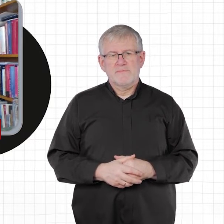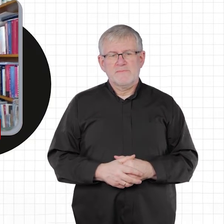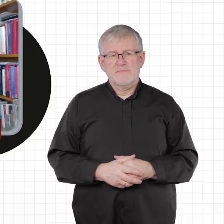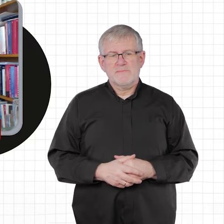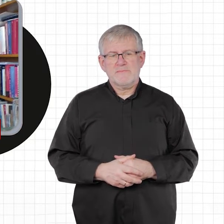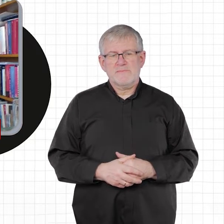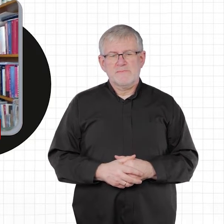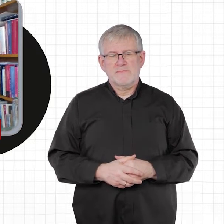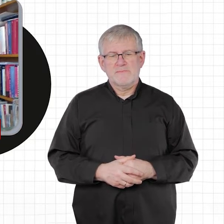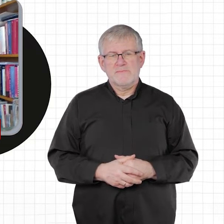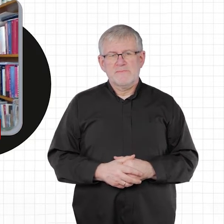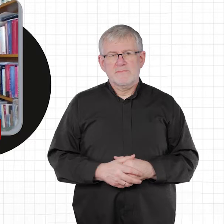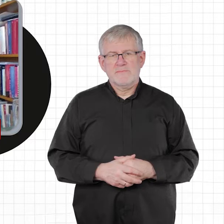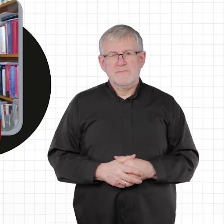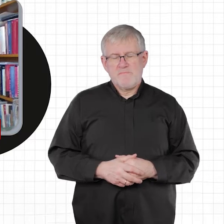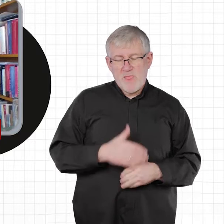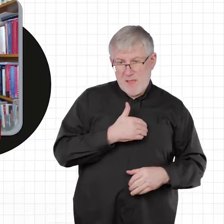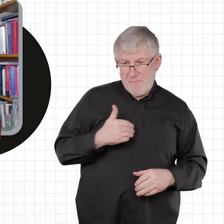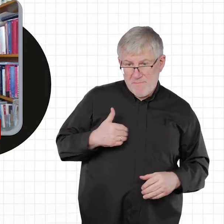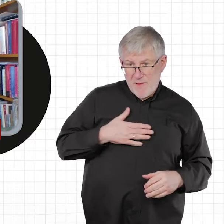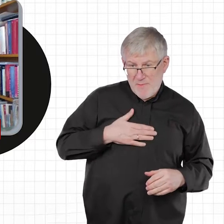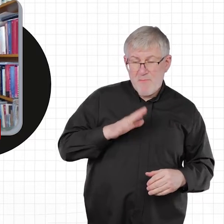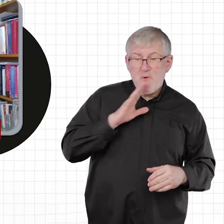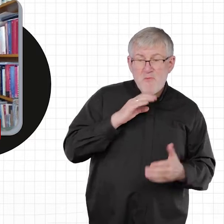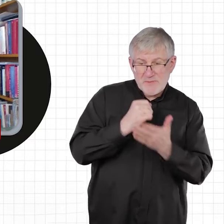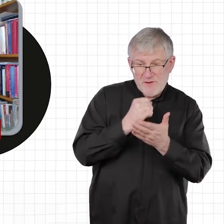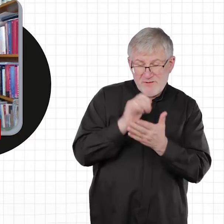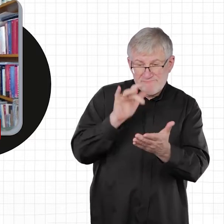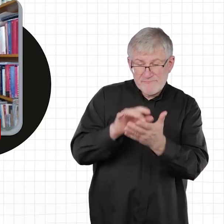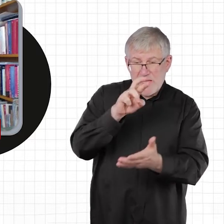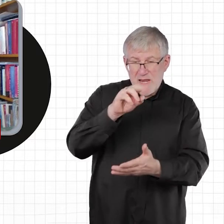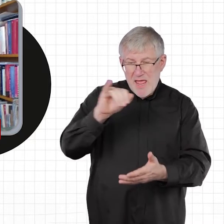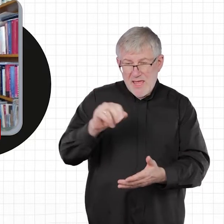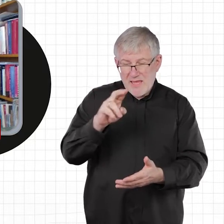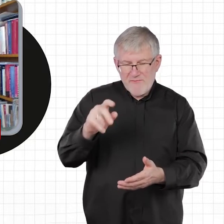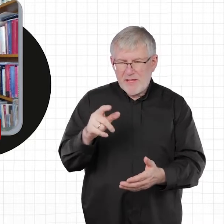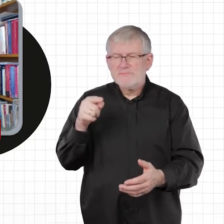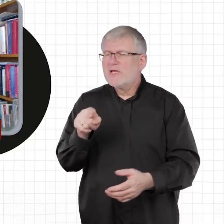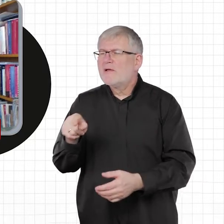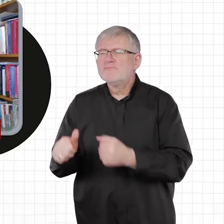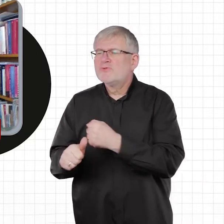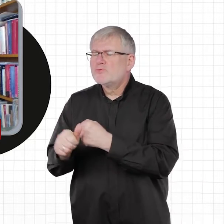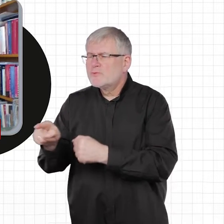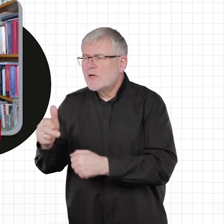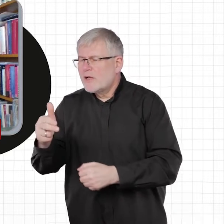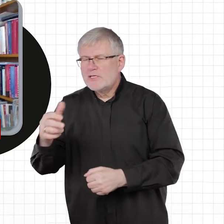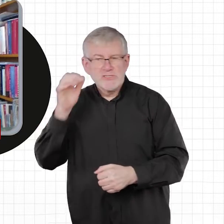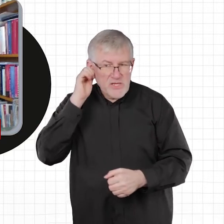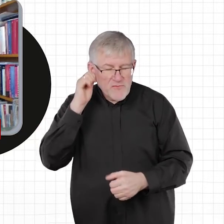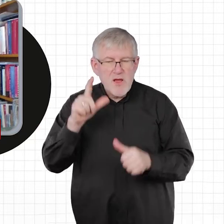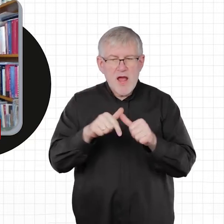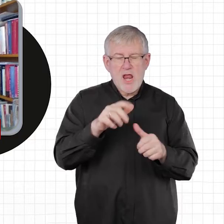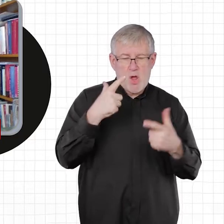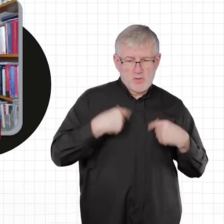and then like swimming pools are very popular in Reykjavík, and in every swimming pool in Reykjavík now there